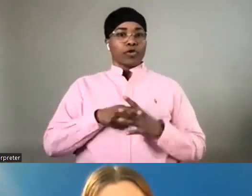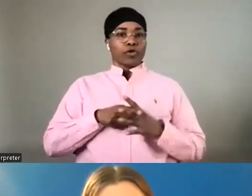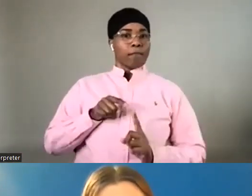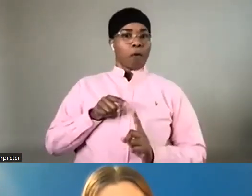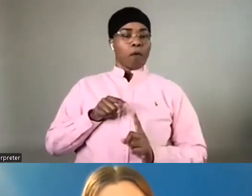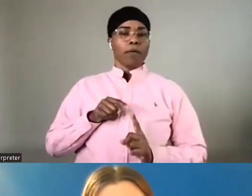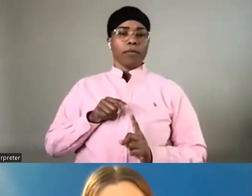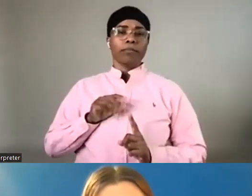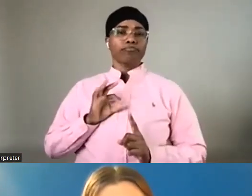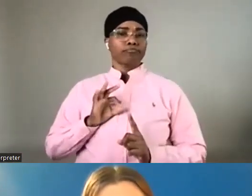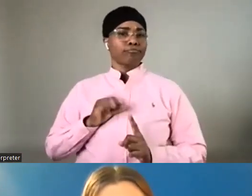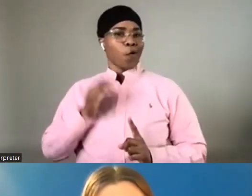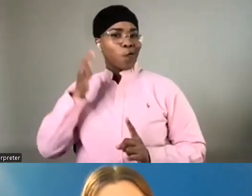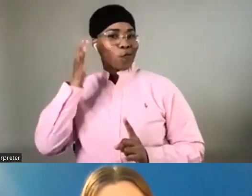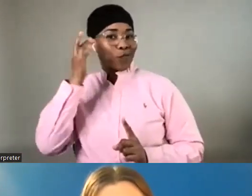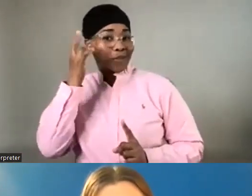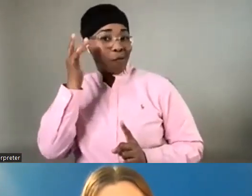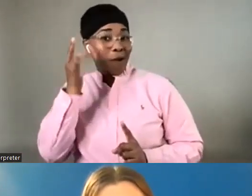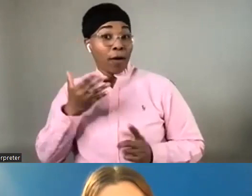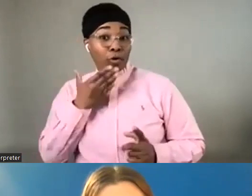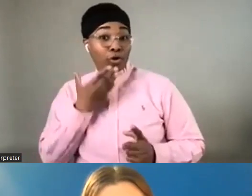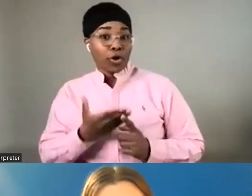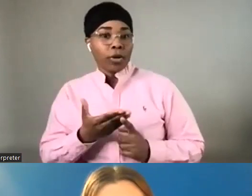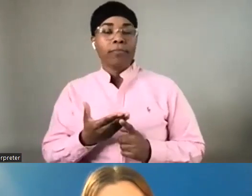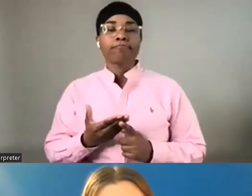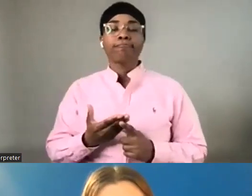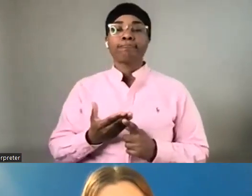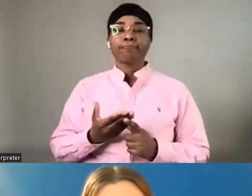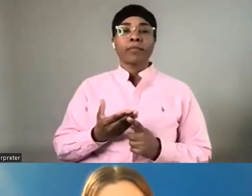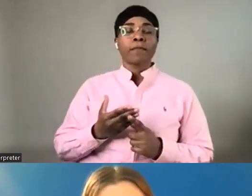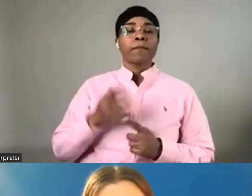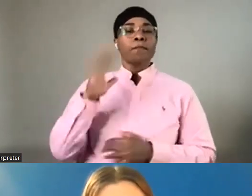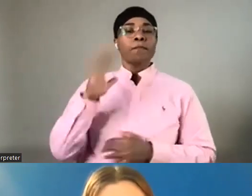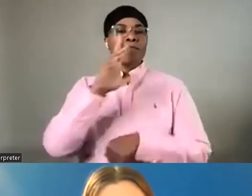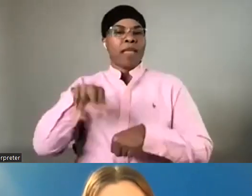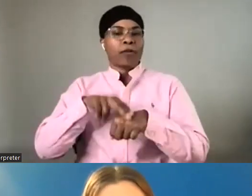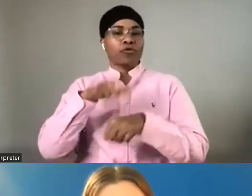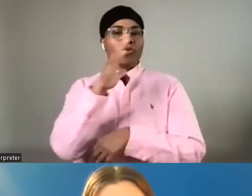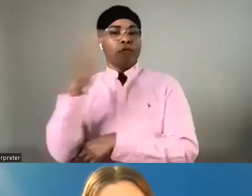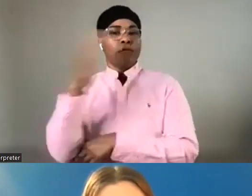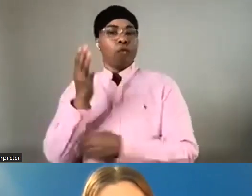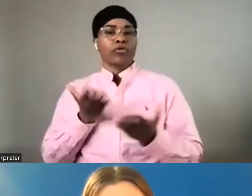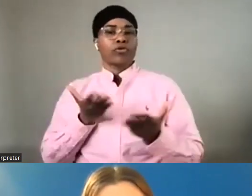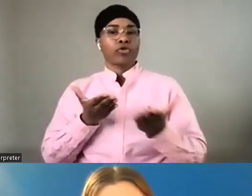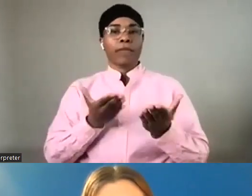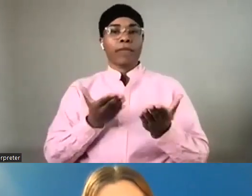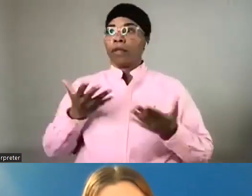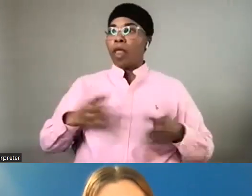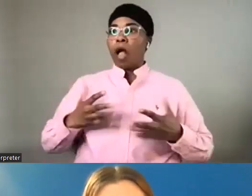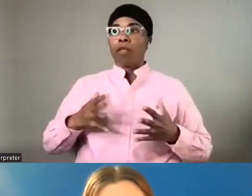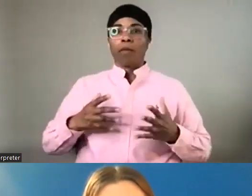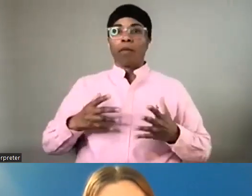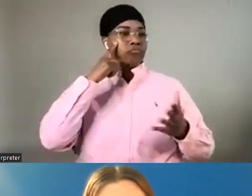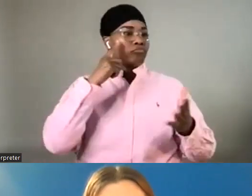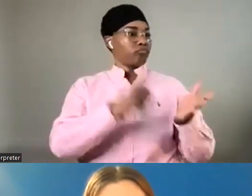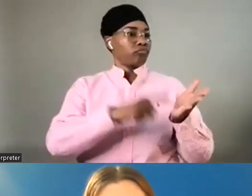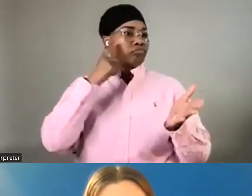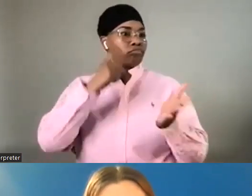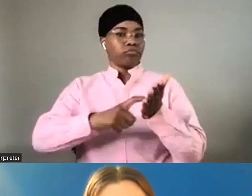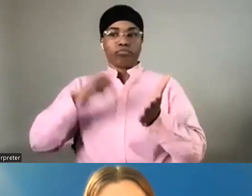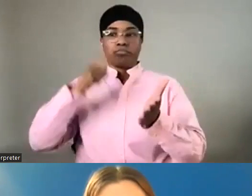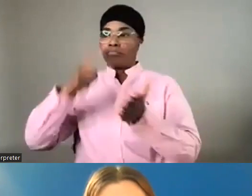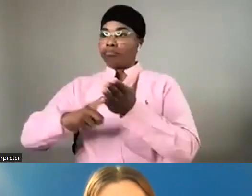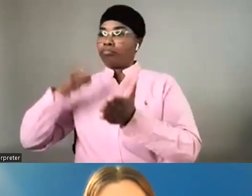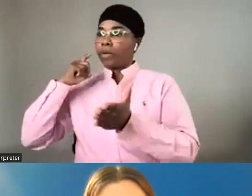a landscape that the Forest Service had already identified and completed all the NEPA planning for it. And so in terms of